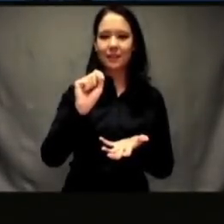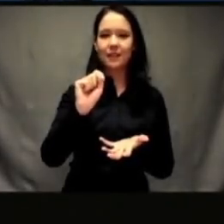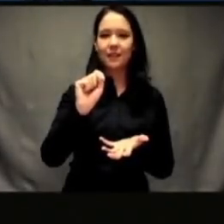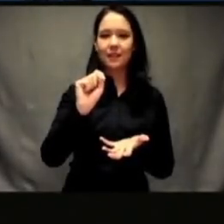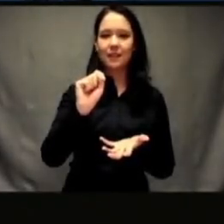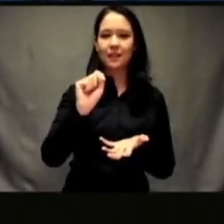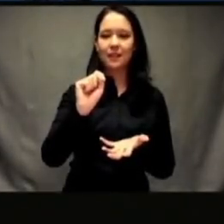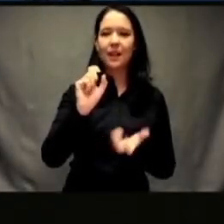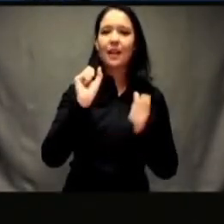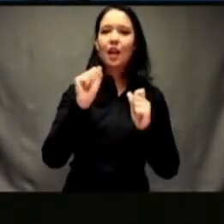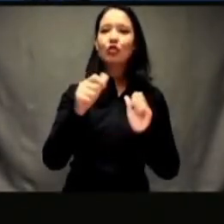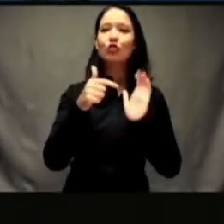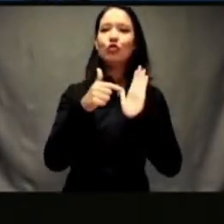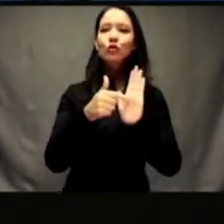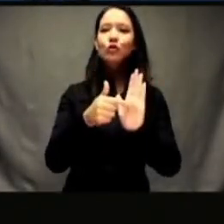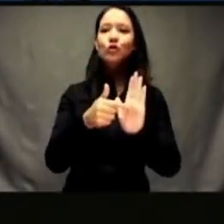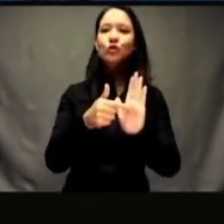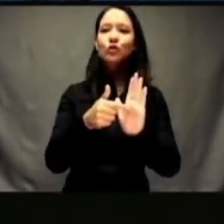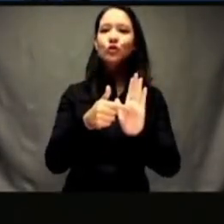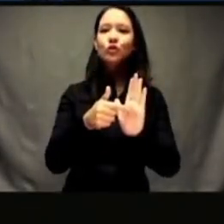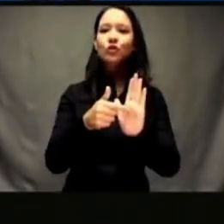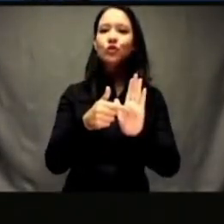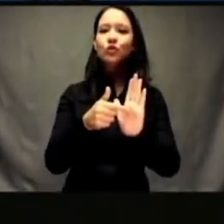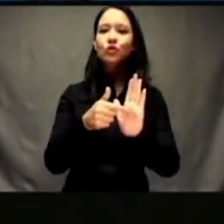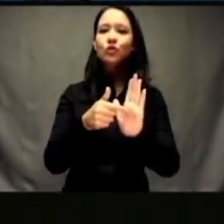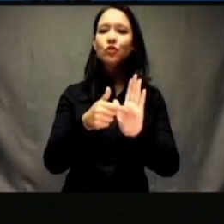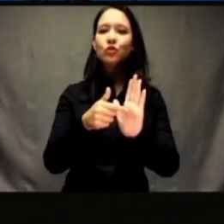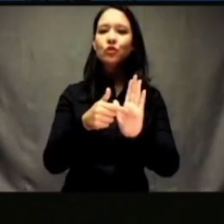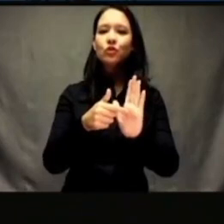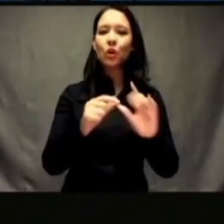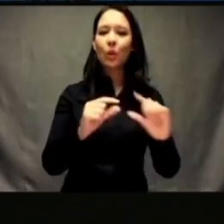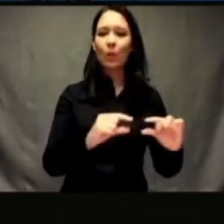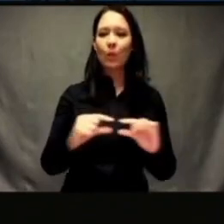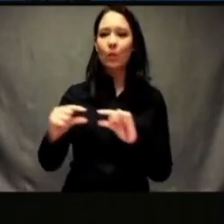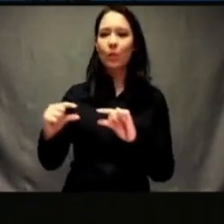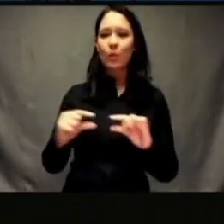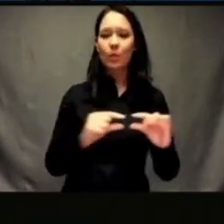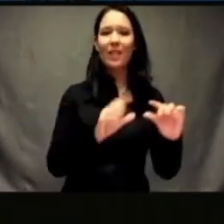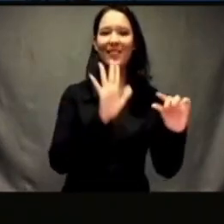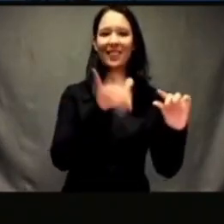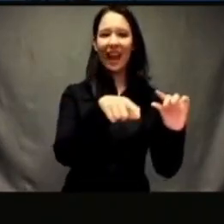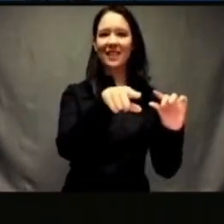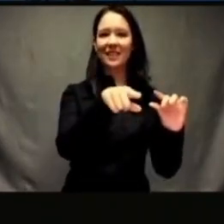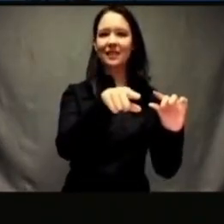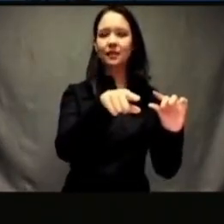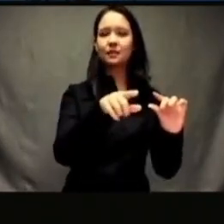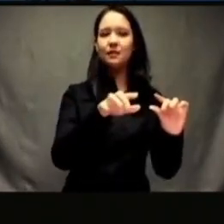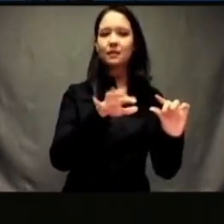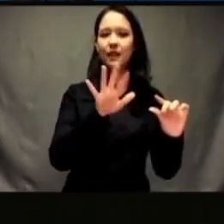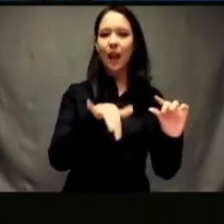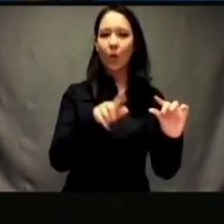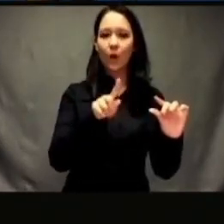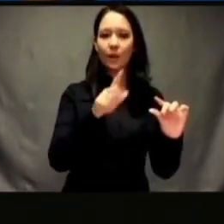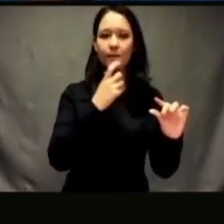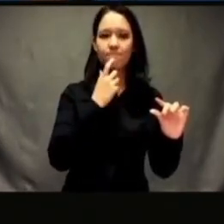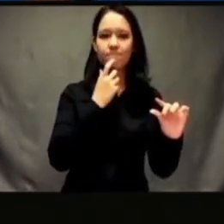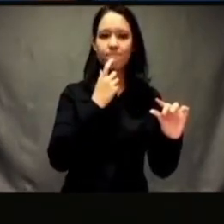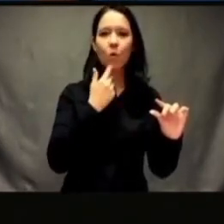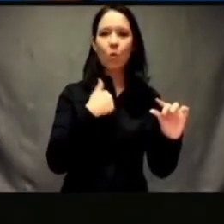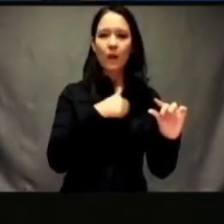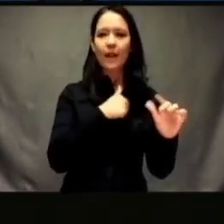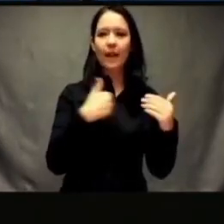you show please the paddle code? That one. We